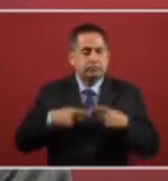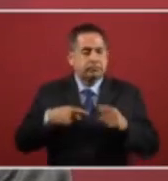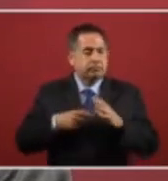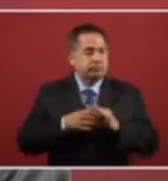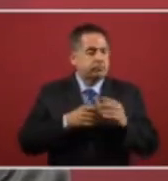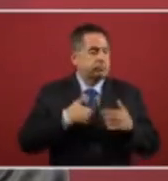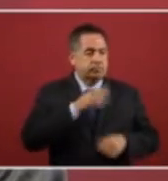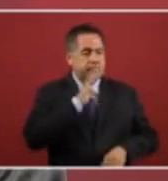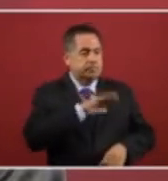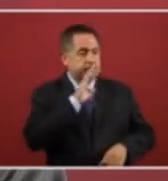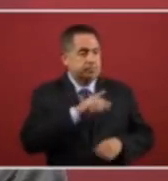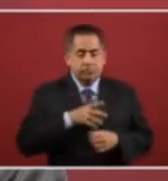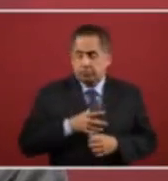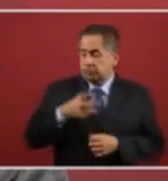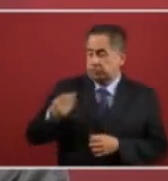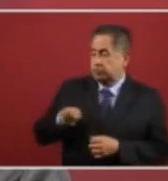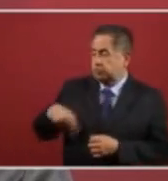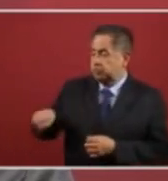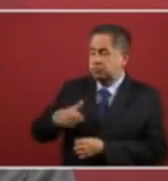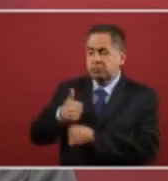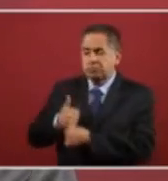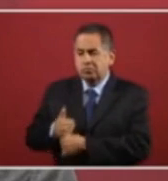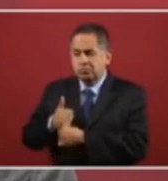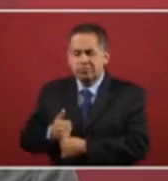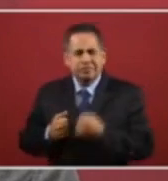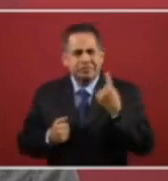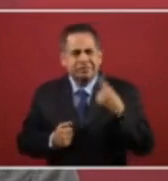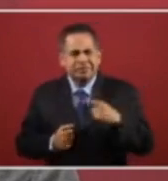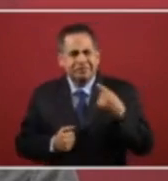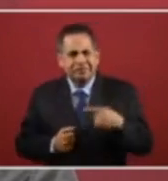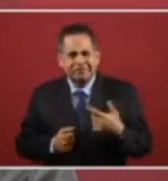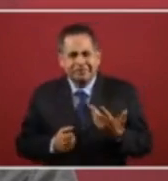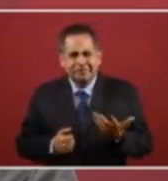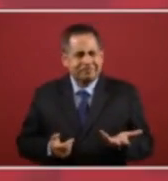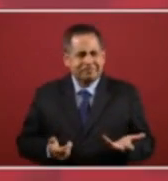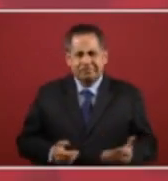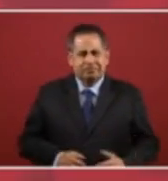to done to other people, the suffering of other people.